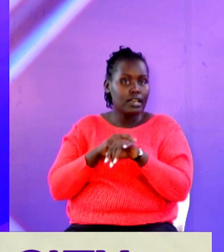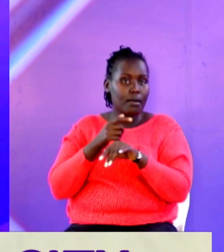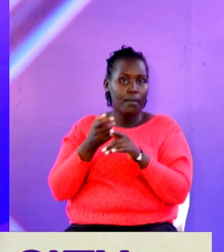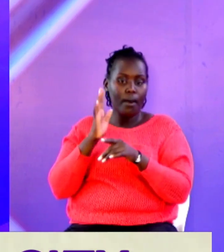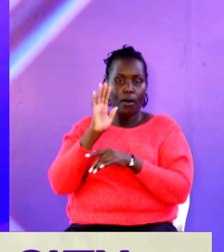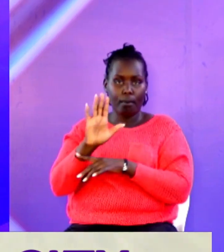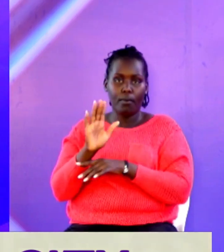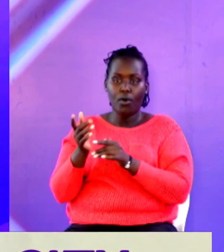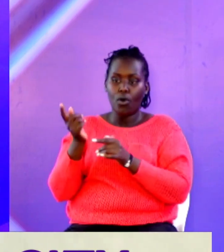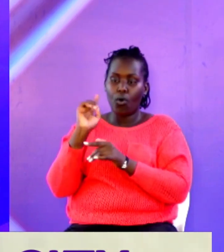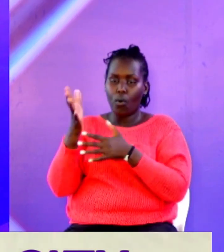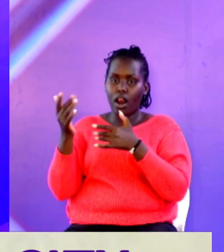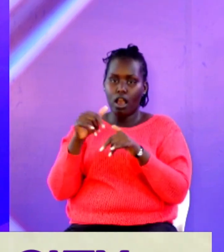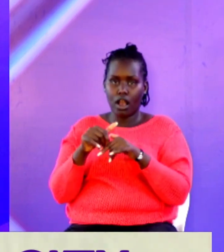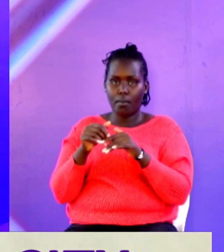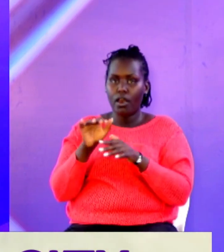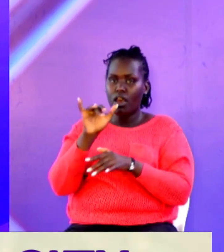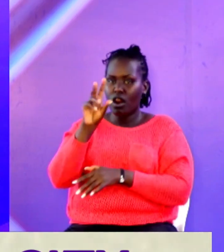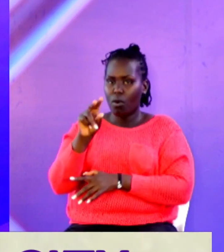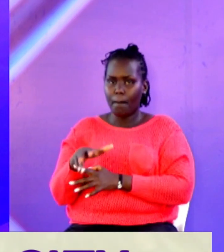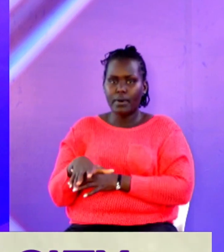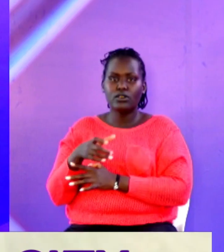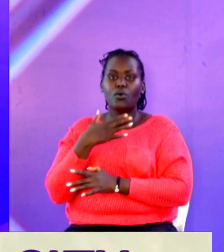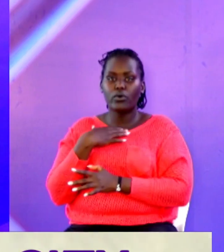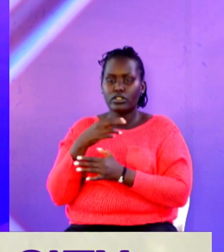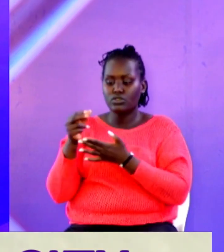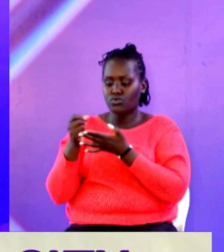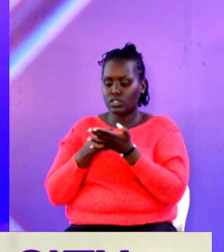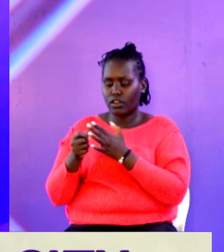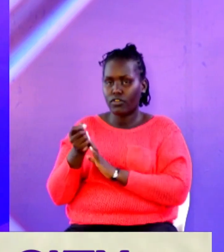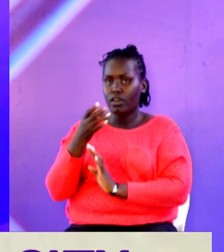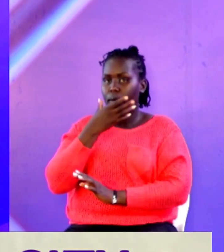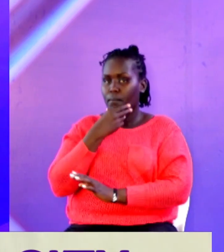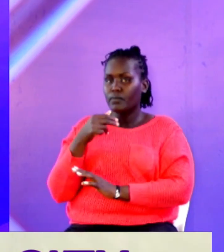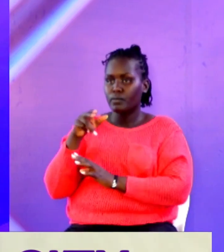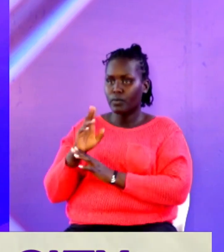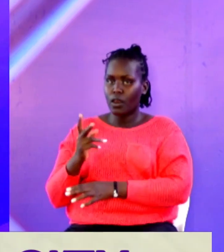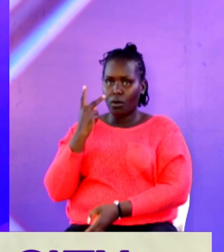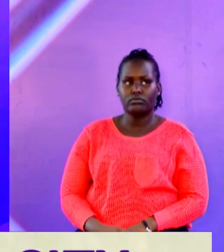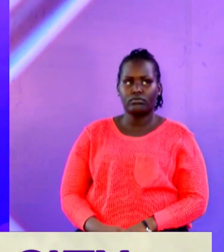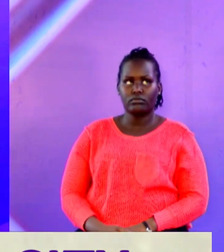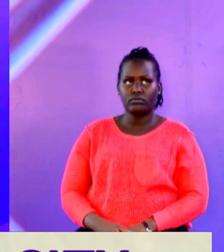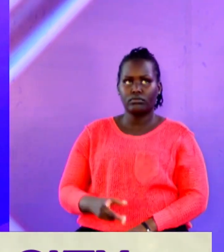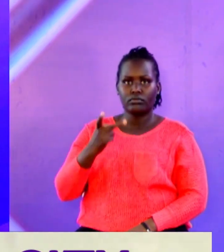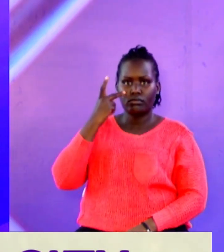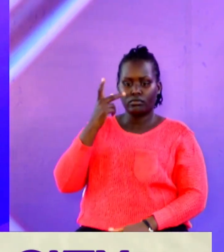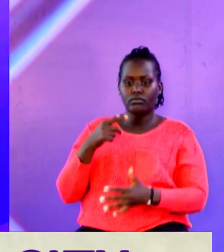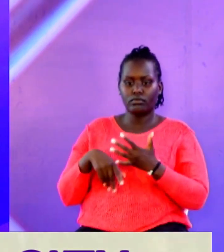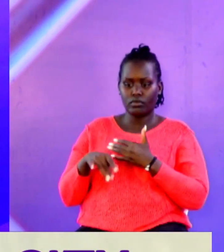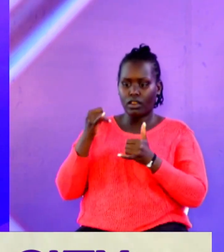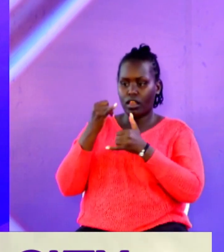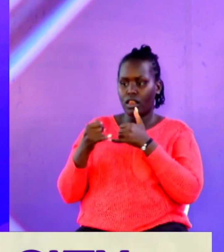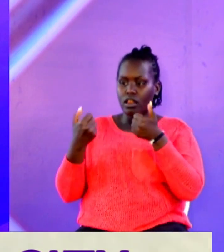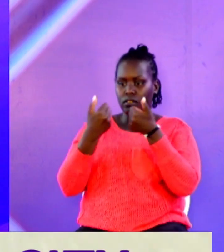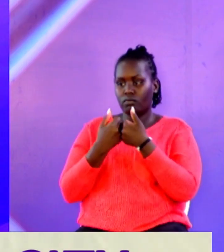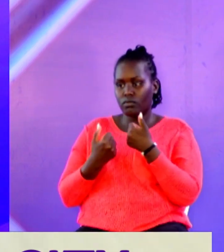will, because no one at this point wants to sign for Manchester United, especially the players. We have seen Gyökeres head to Arsenal at the last game,